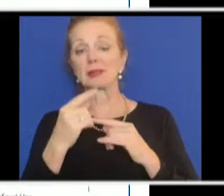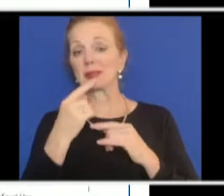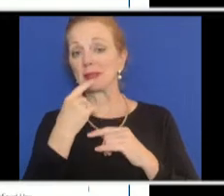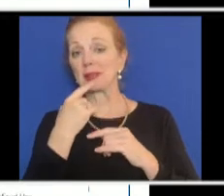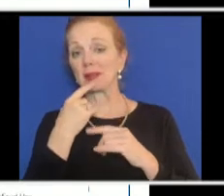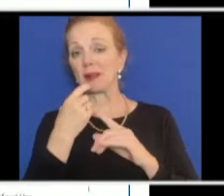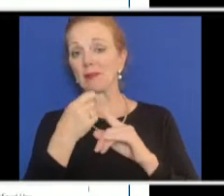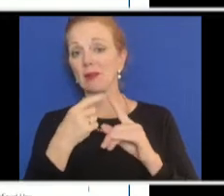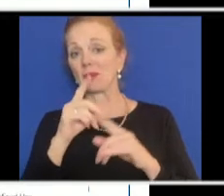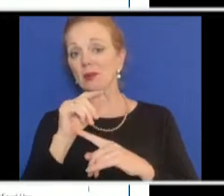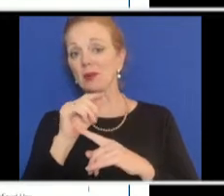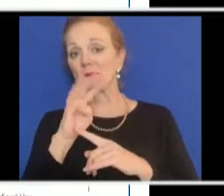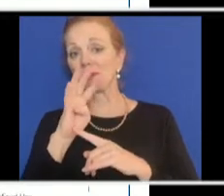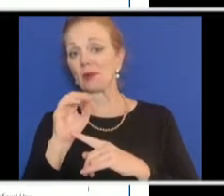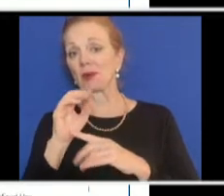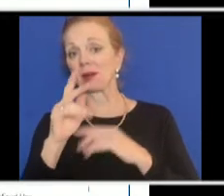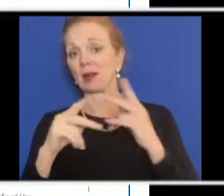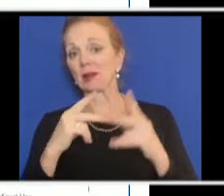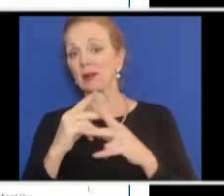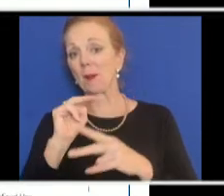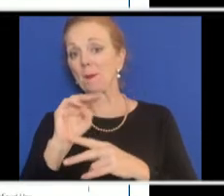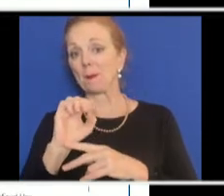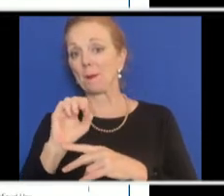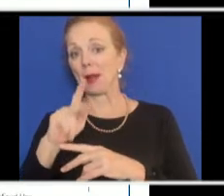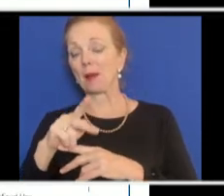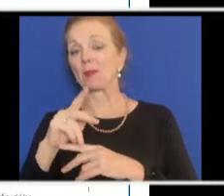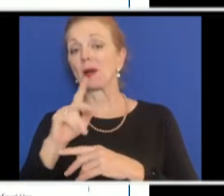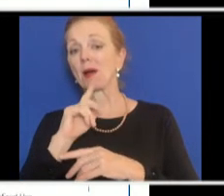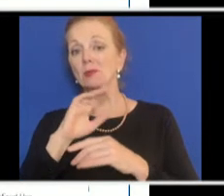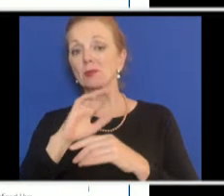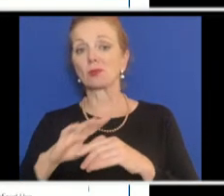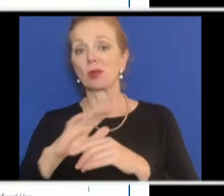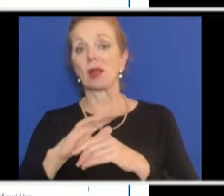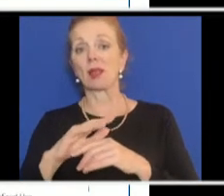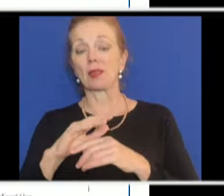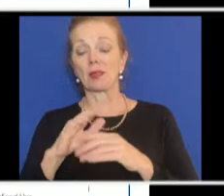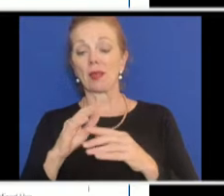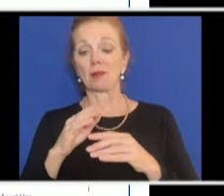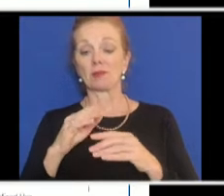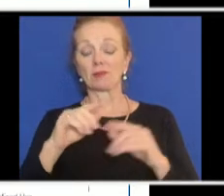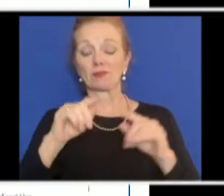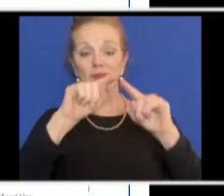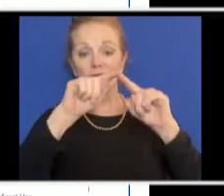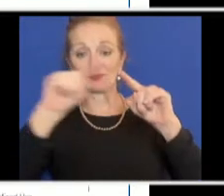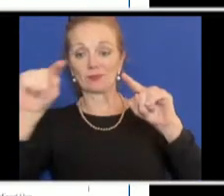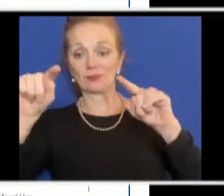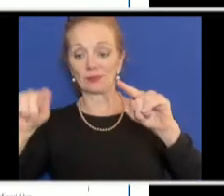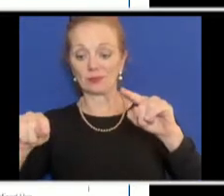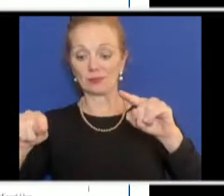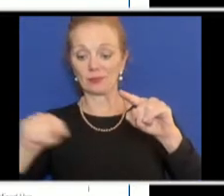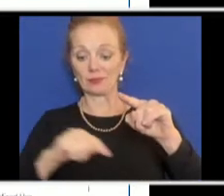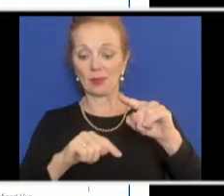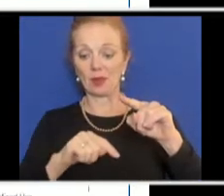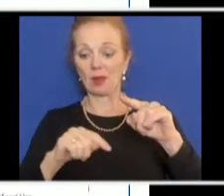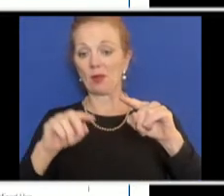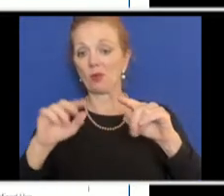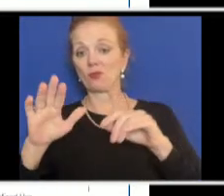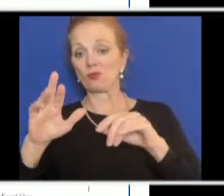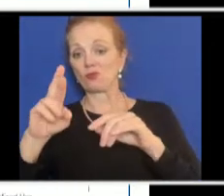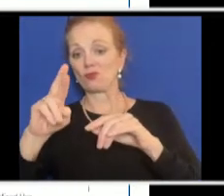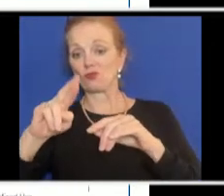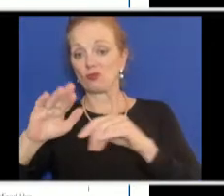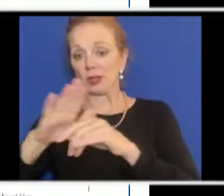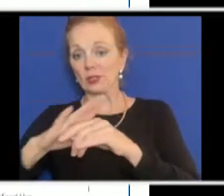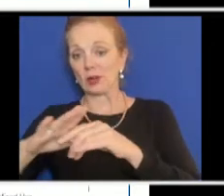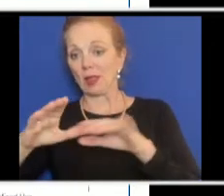2040 Place type map we are surrounded on three sides or approximately three sides by Regional Activity Center we are